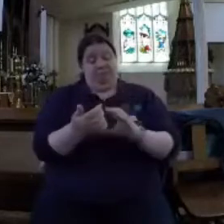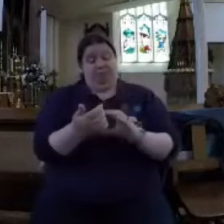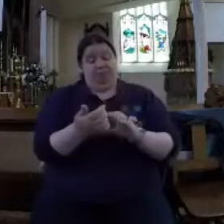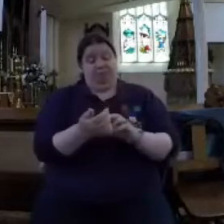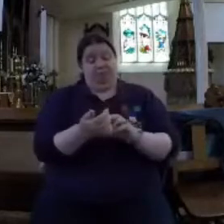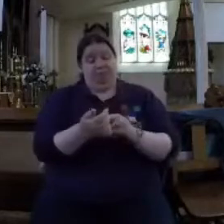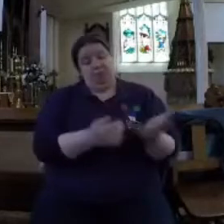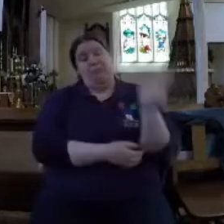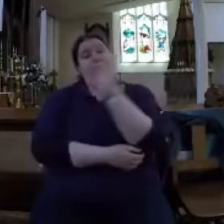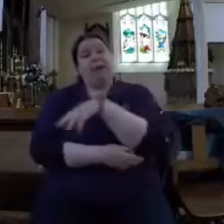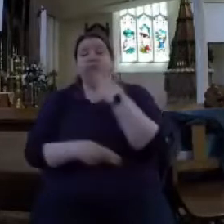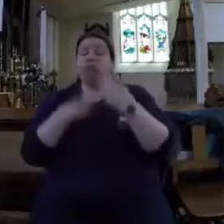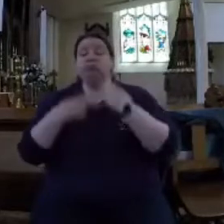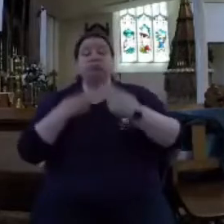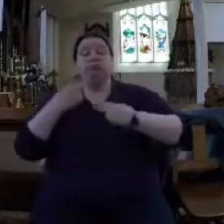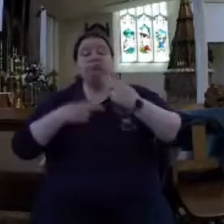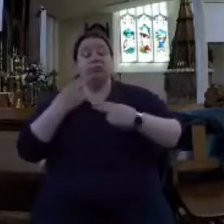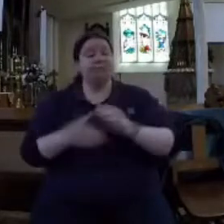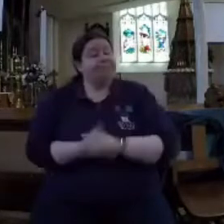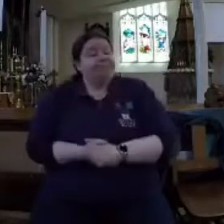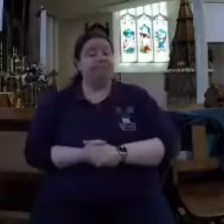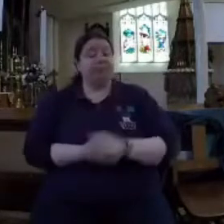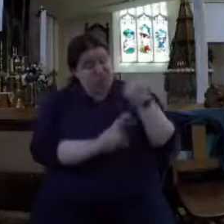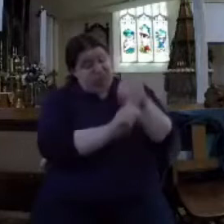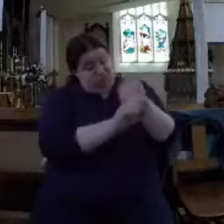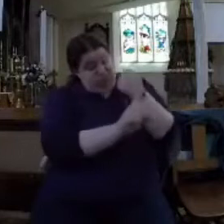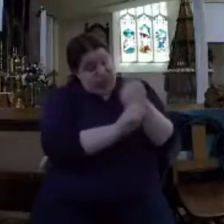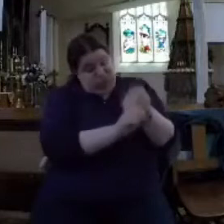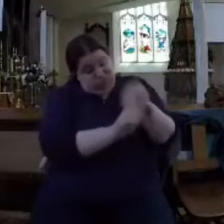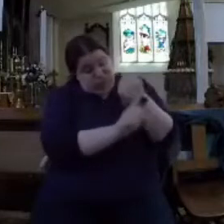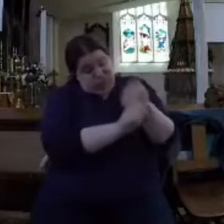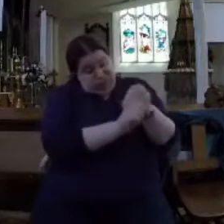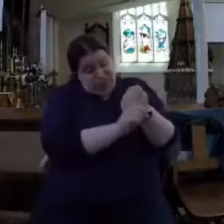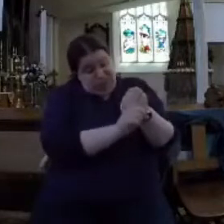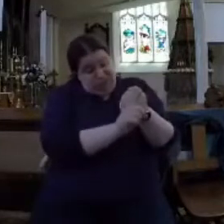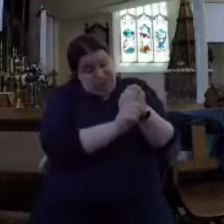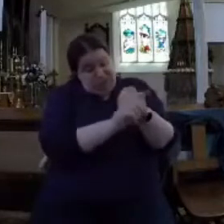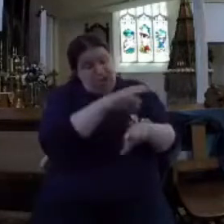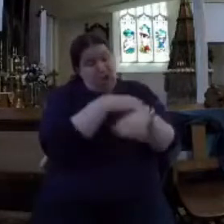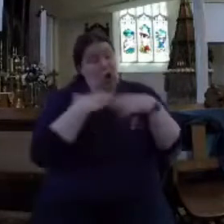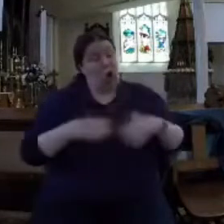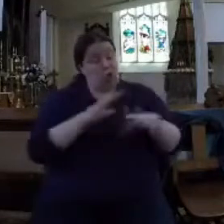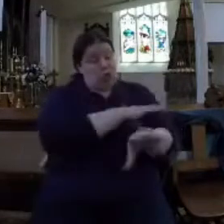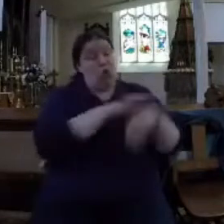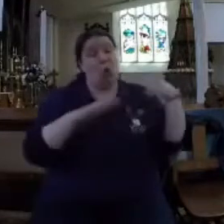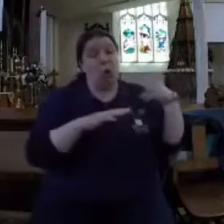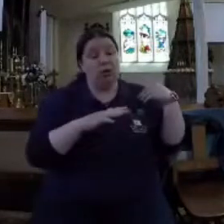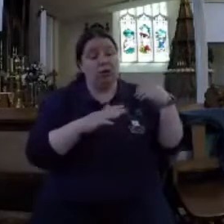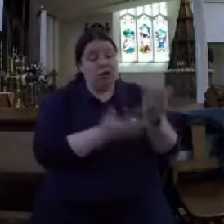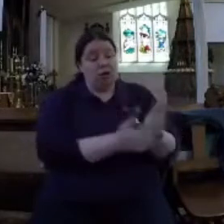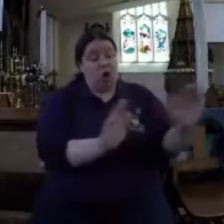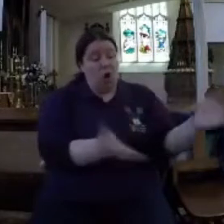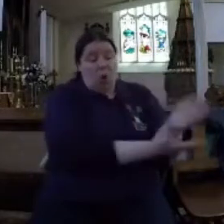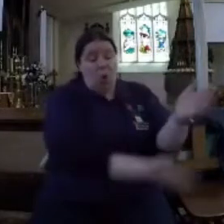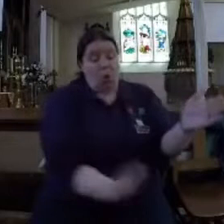sat down to eat their meal. They've just battered their brother, stolen his clothes, pushed him in a hole,